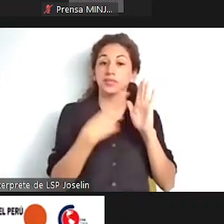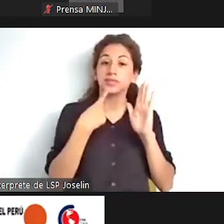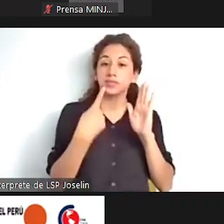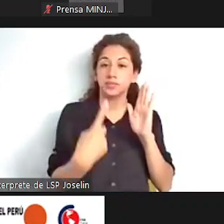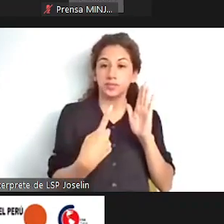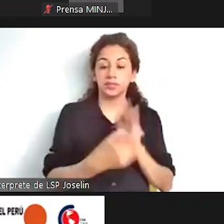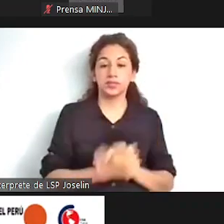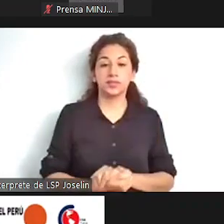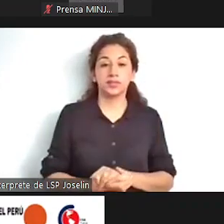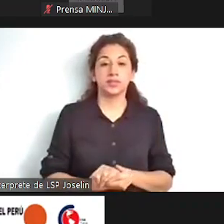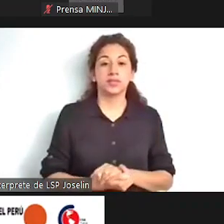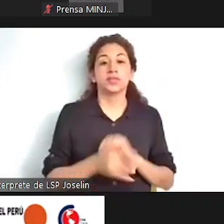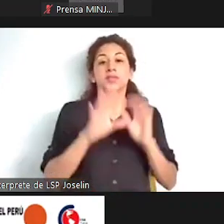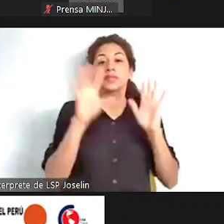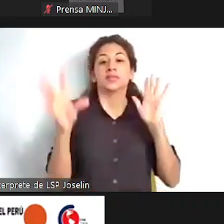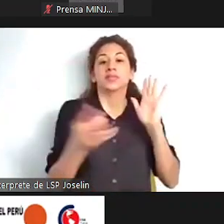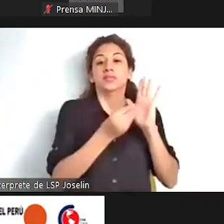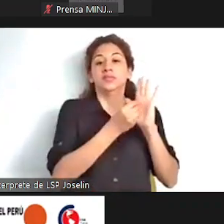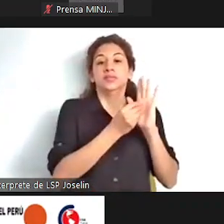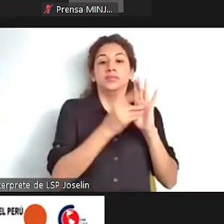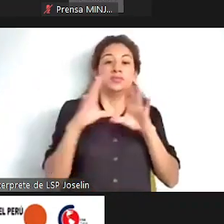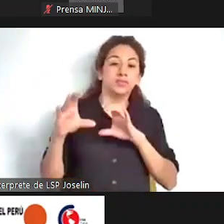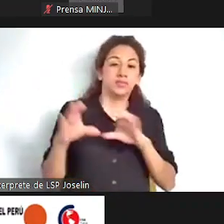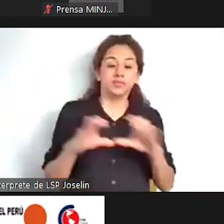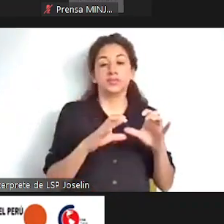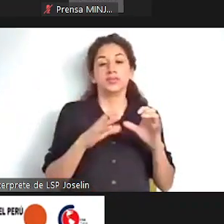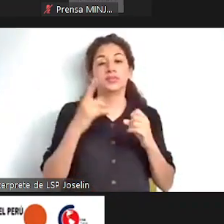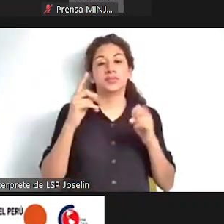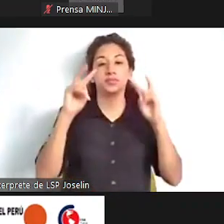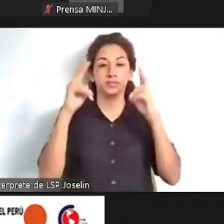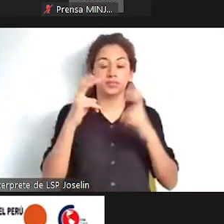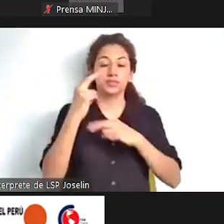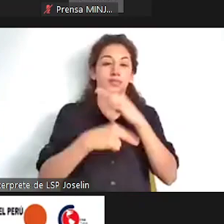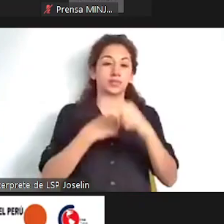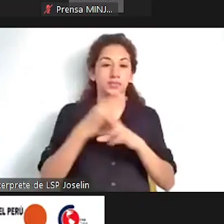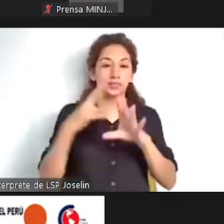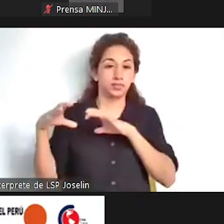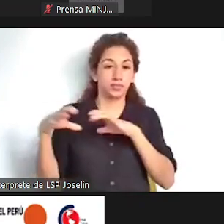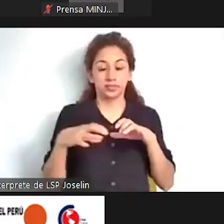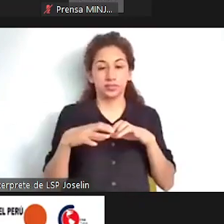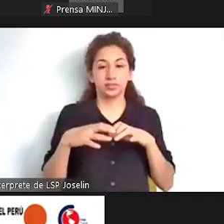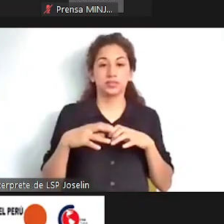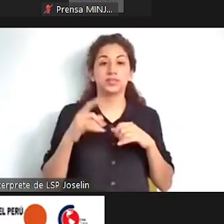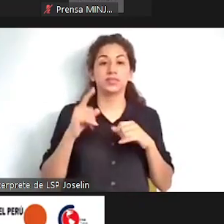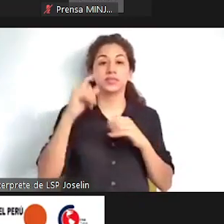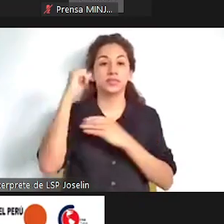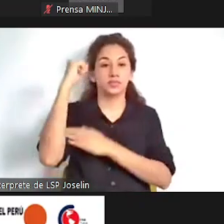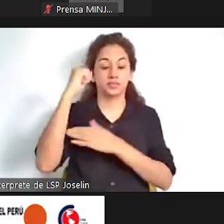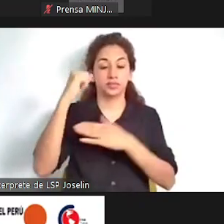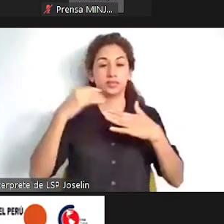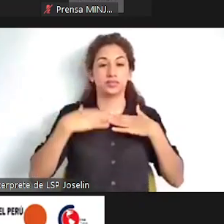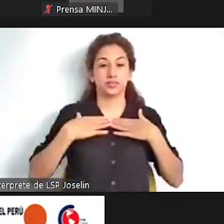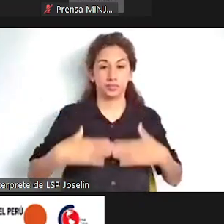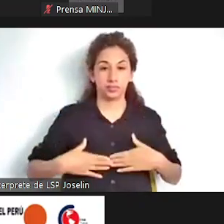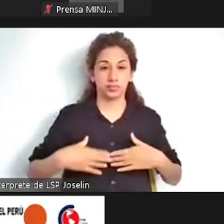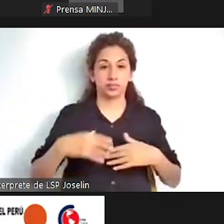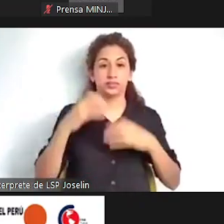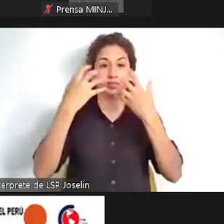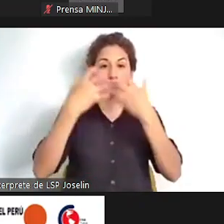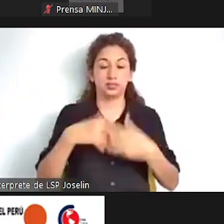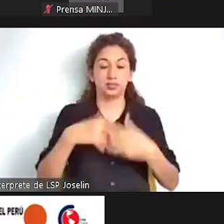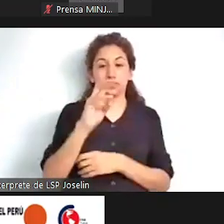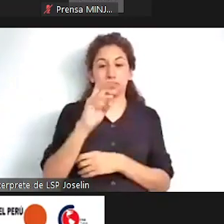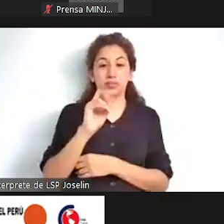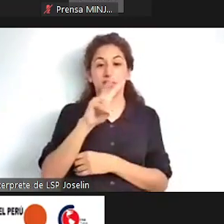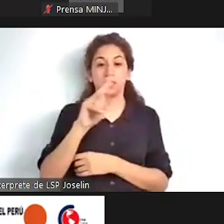the national election plan established the implementation of the action from the national election plan from business and human rights